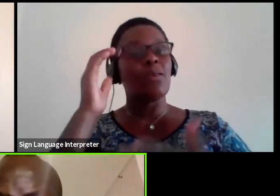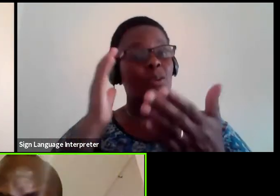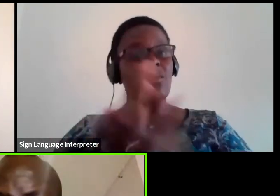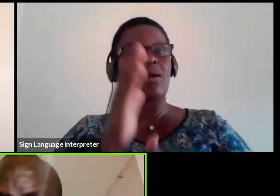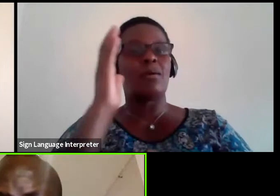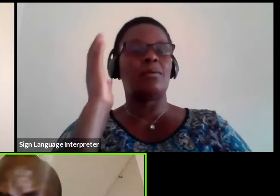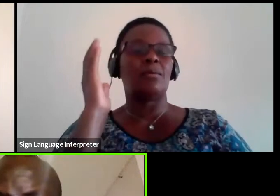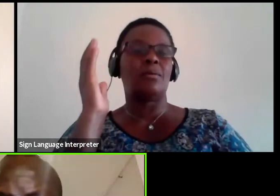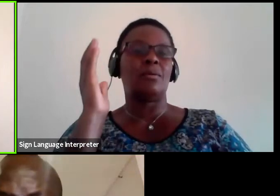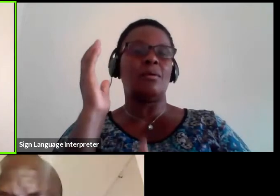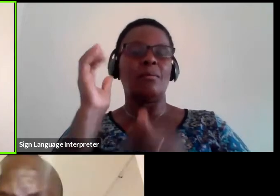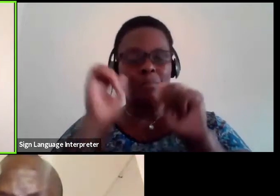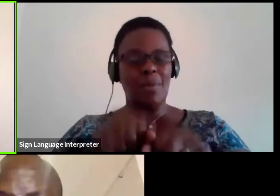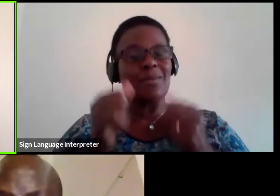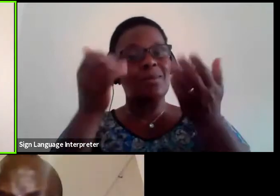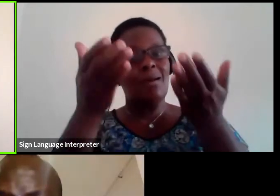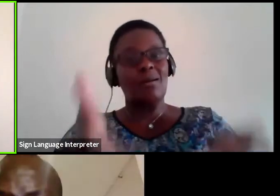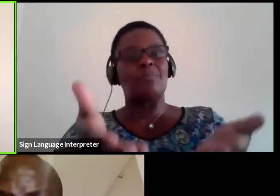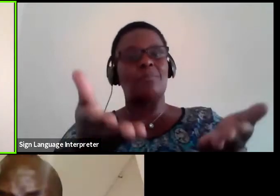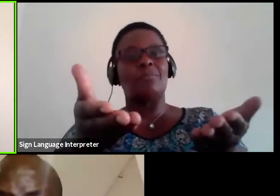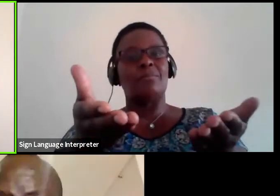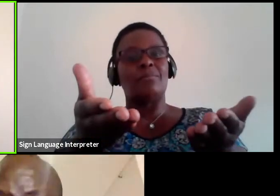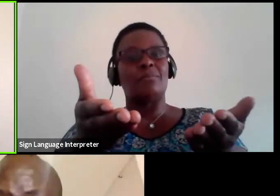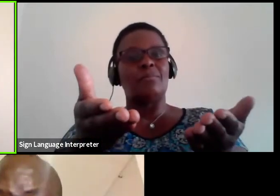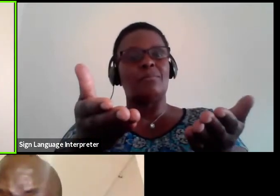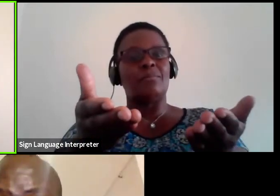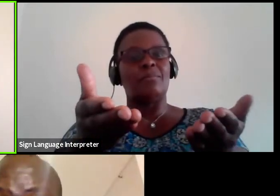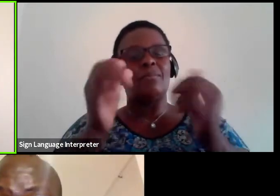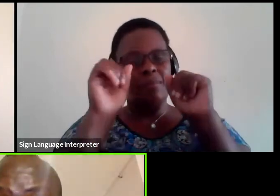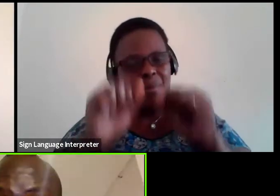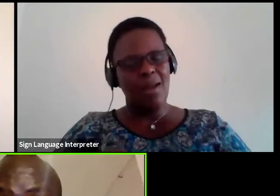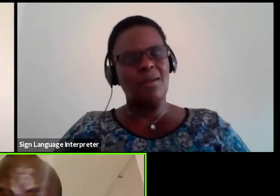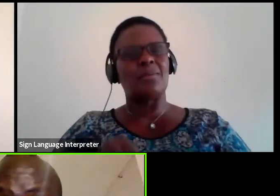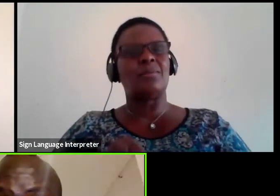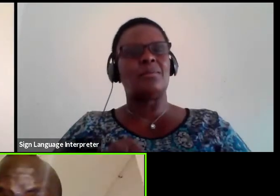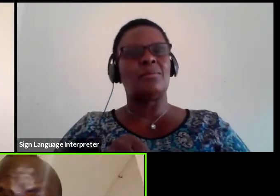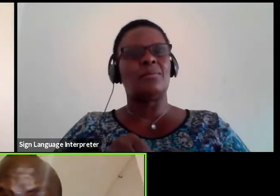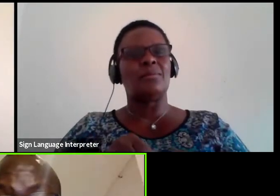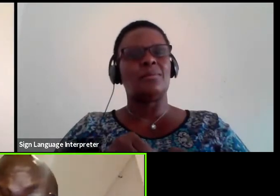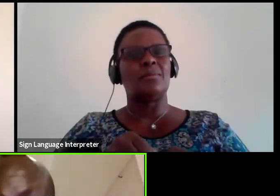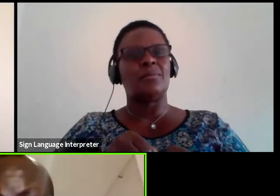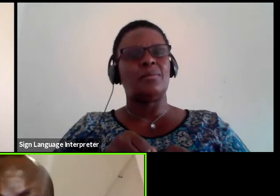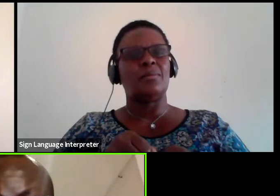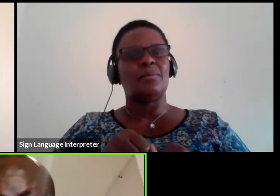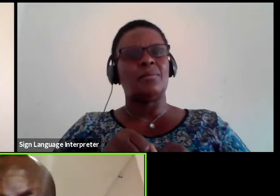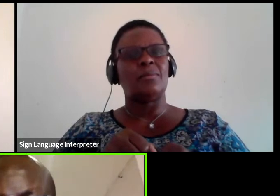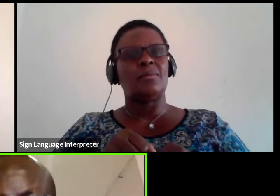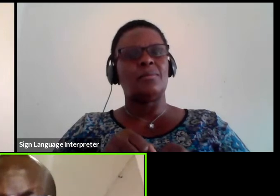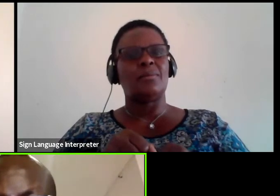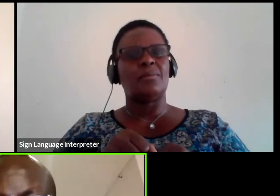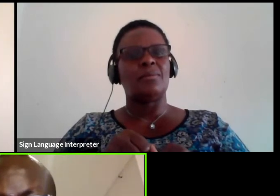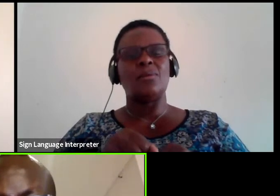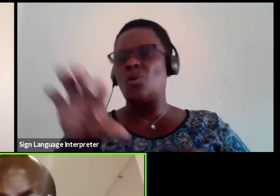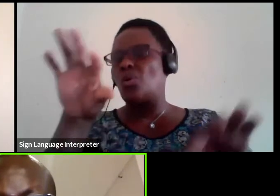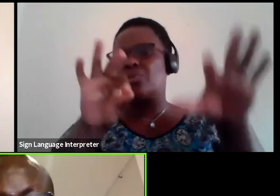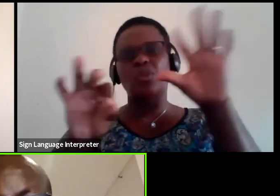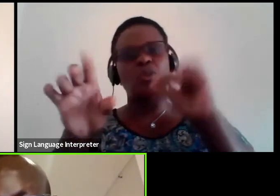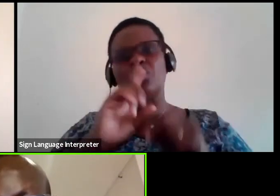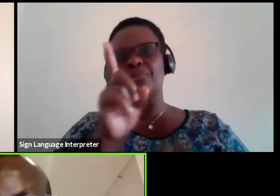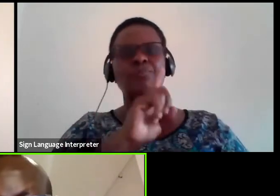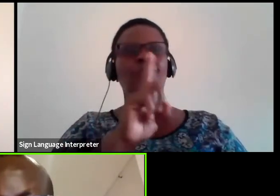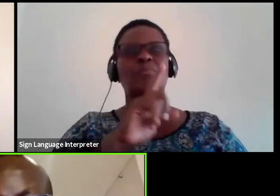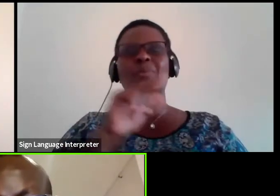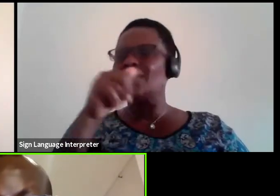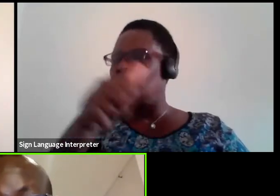default, respect fundamental rights and not treat them as optional, that we can